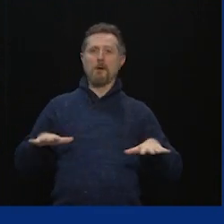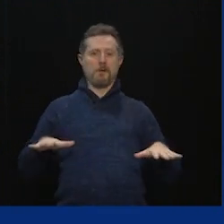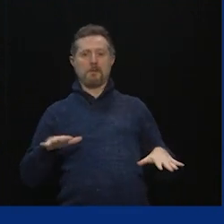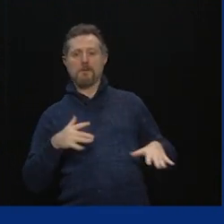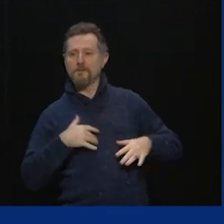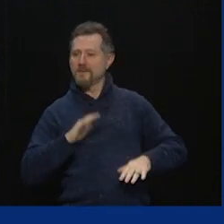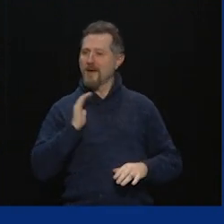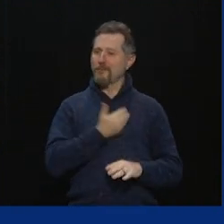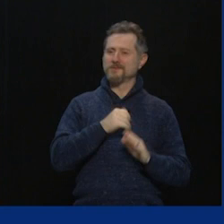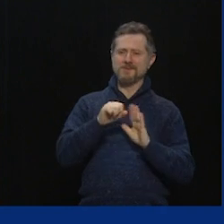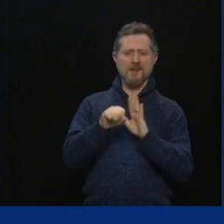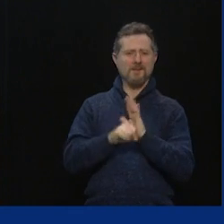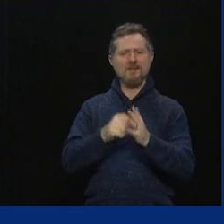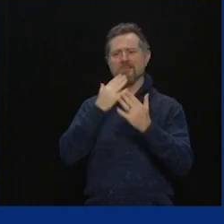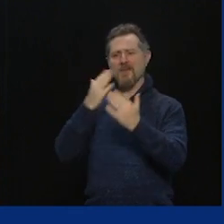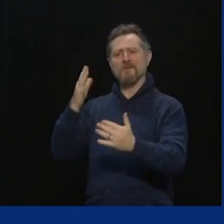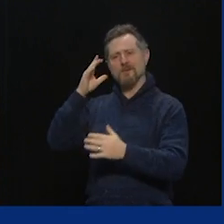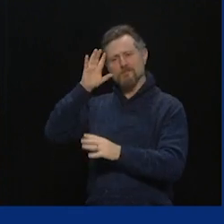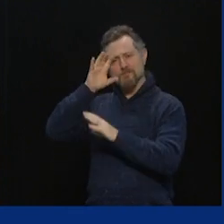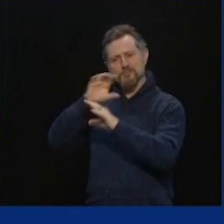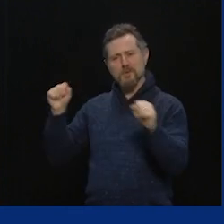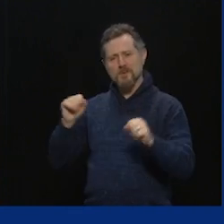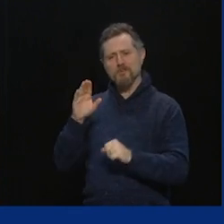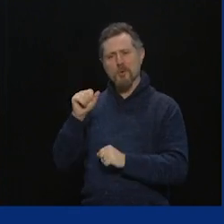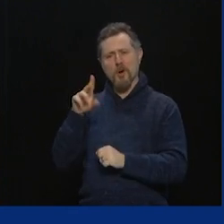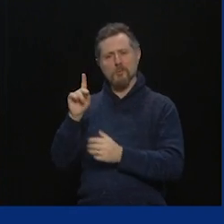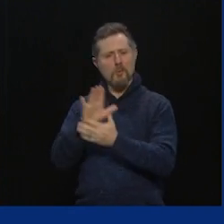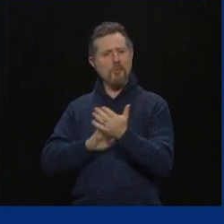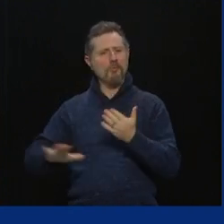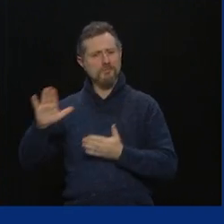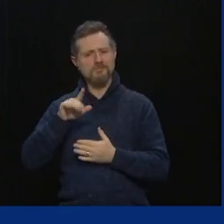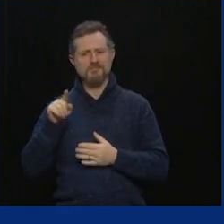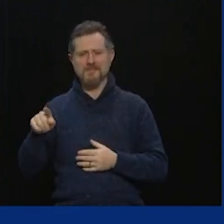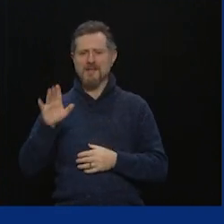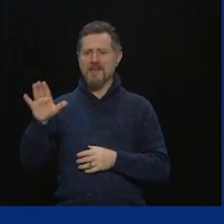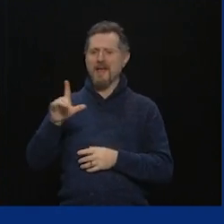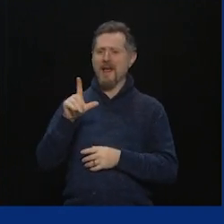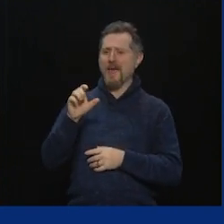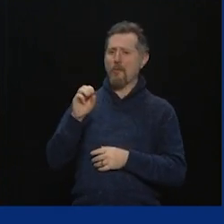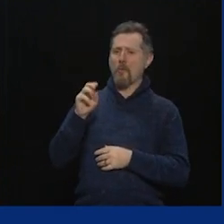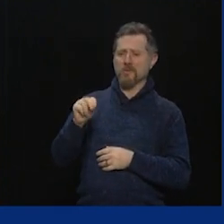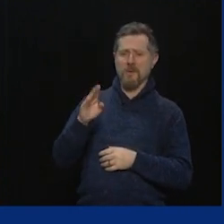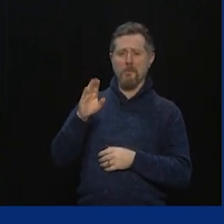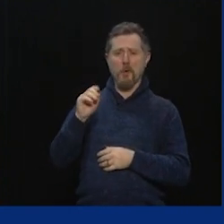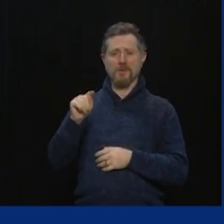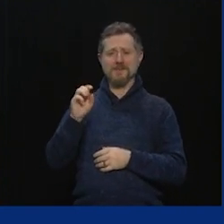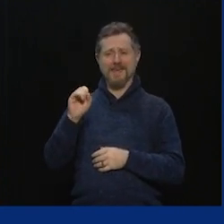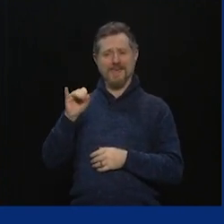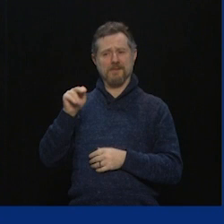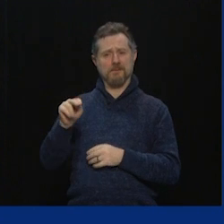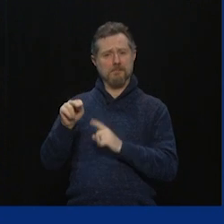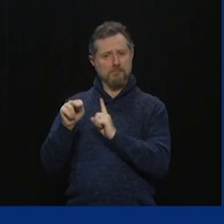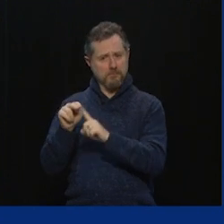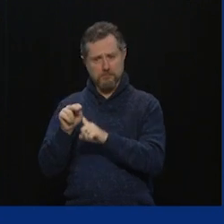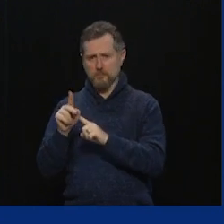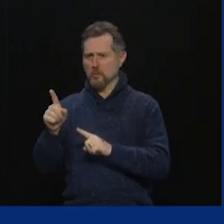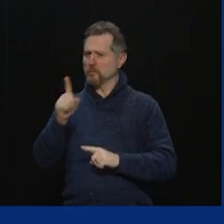the president of Bard College, Leon Botstein. I cannot imagine the transition for these